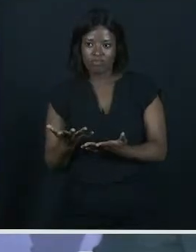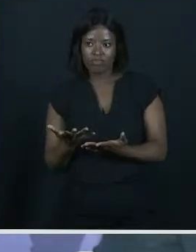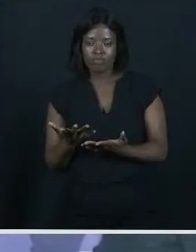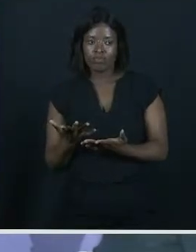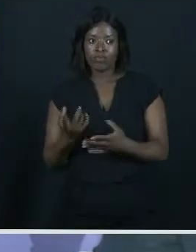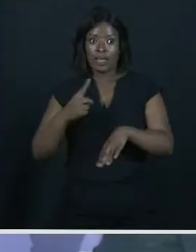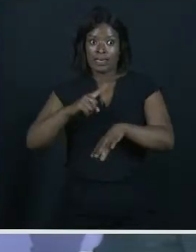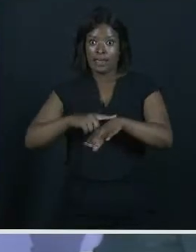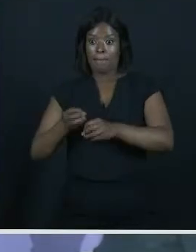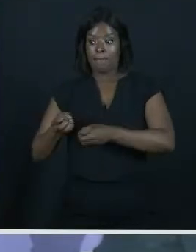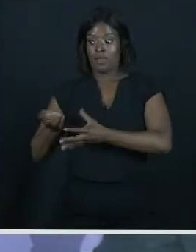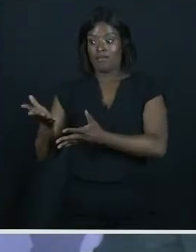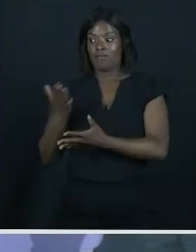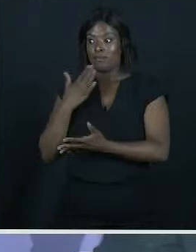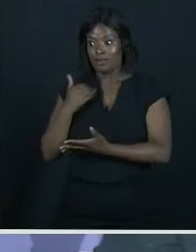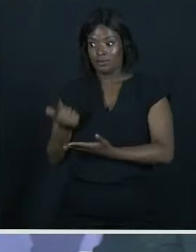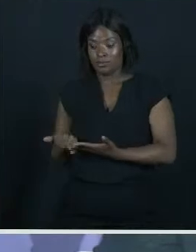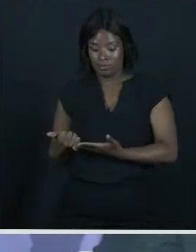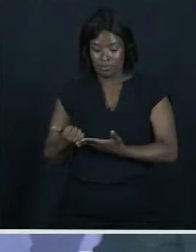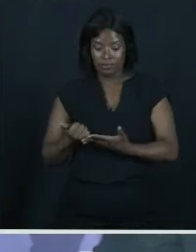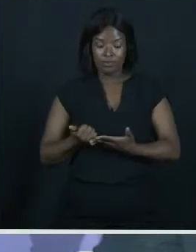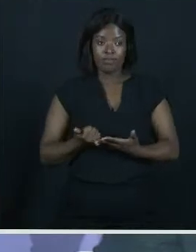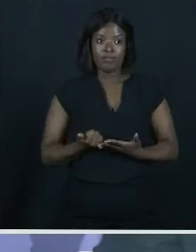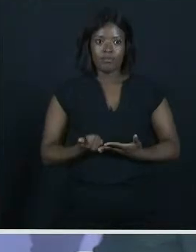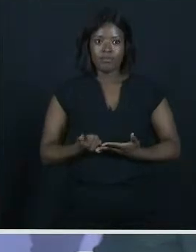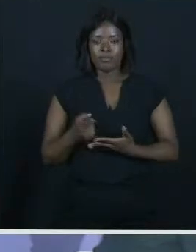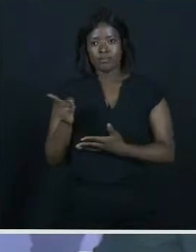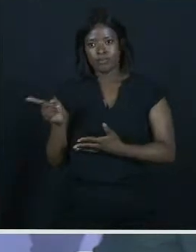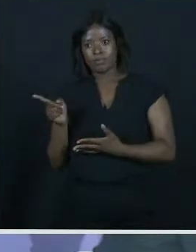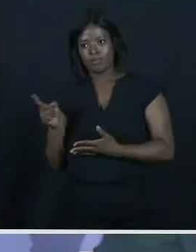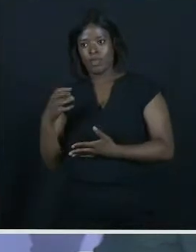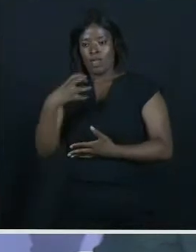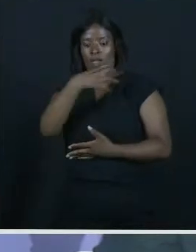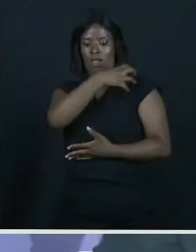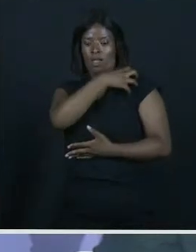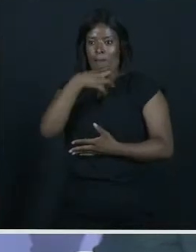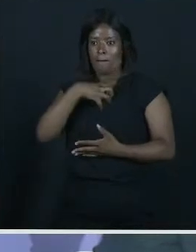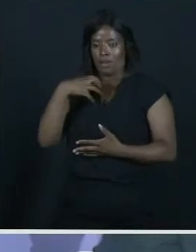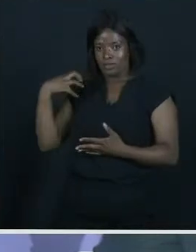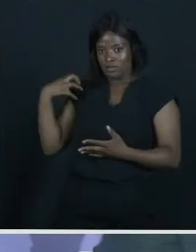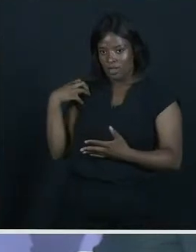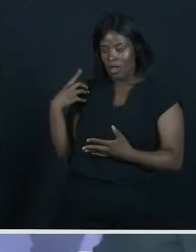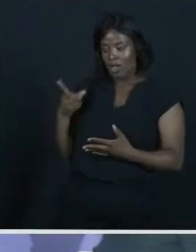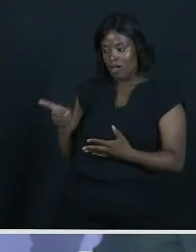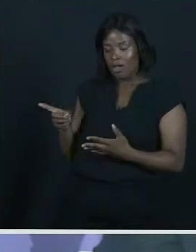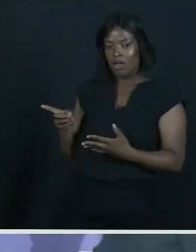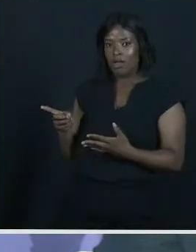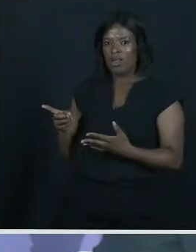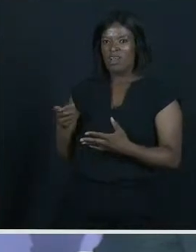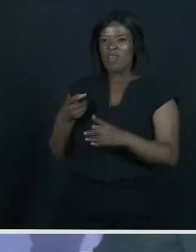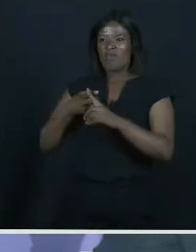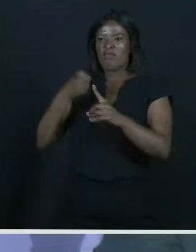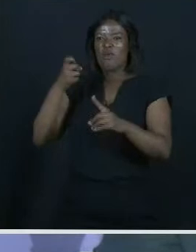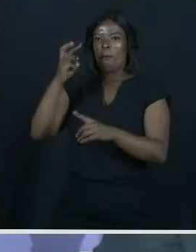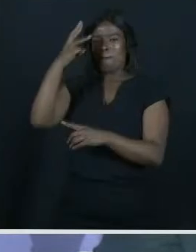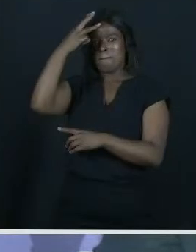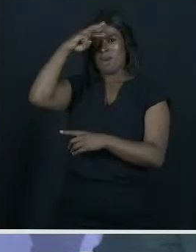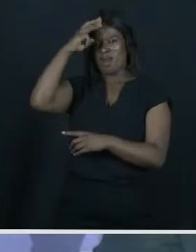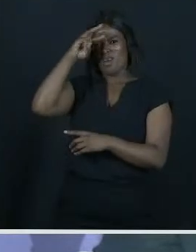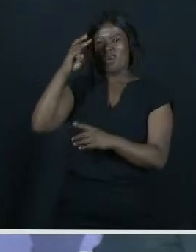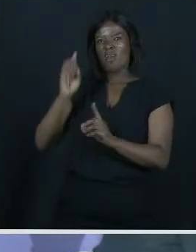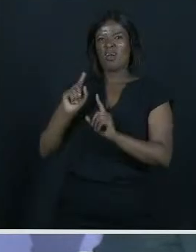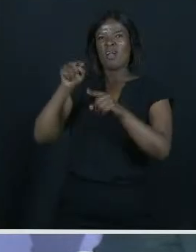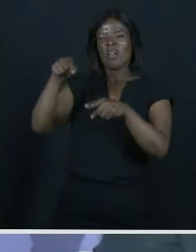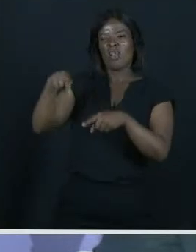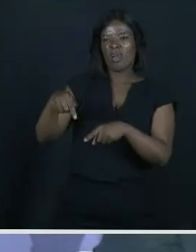That's the time that we're giving you. I'm going to introduce Ambassador Sandra Kramer. She arrived in Pretoria in August 2022,